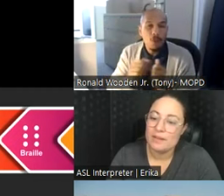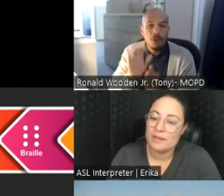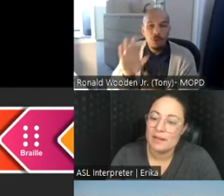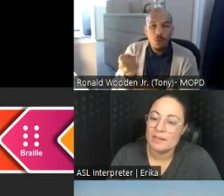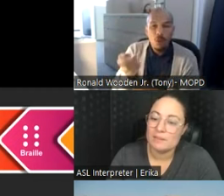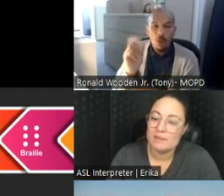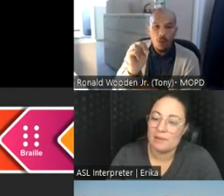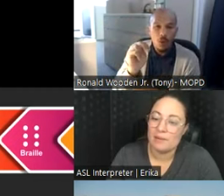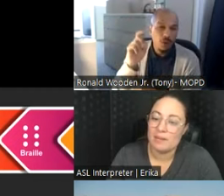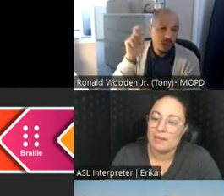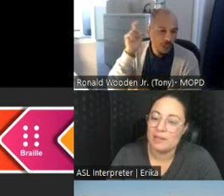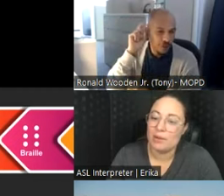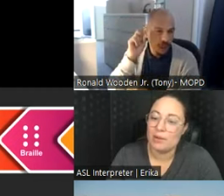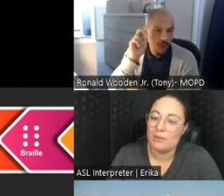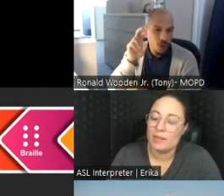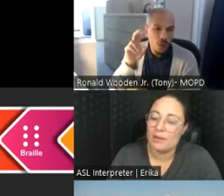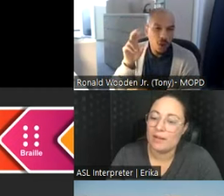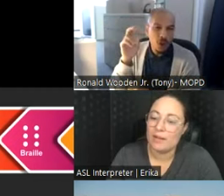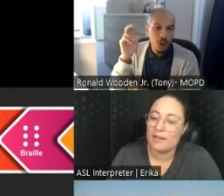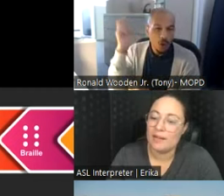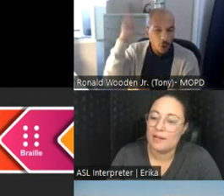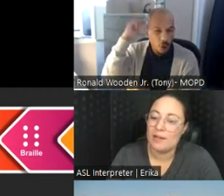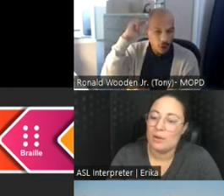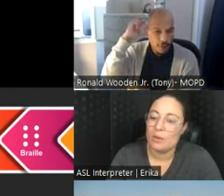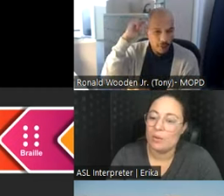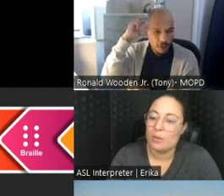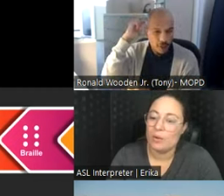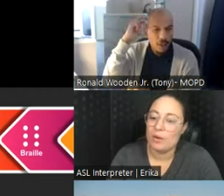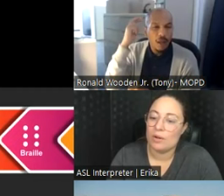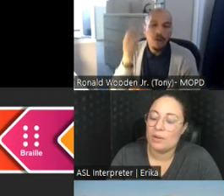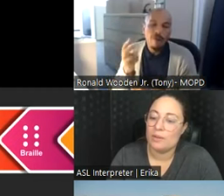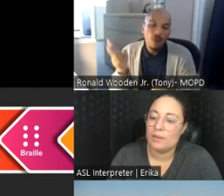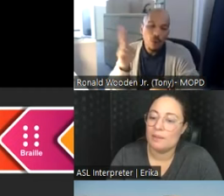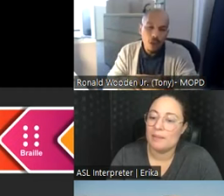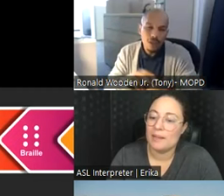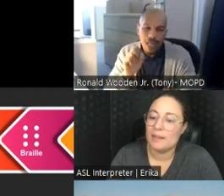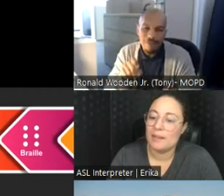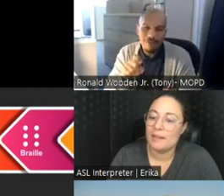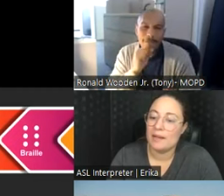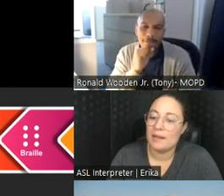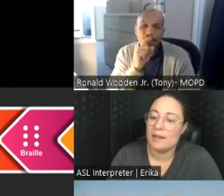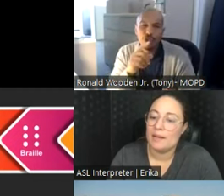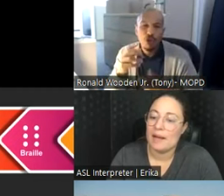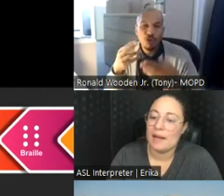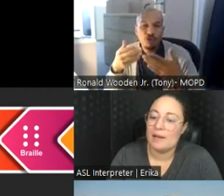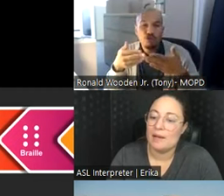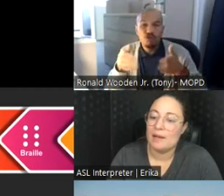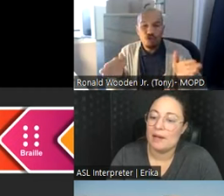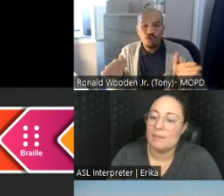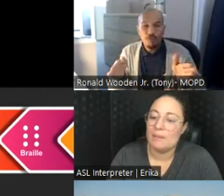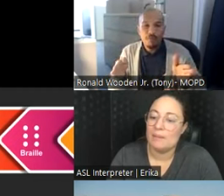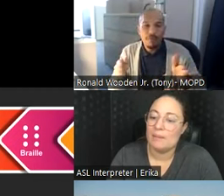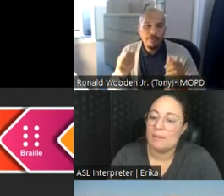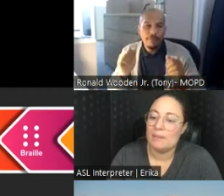that the concept of that would be like your own hearing aid or cochlear implant that